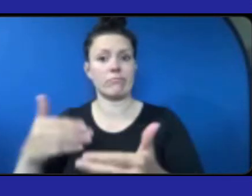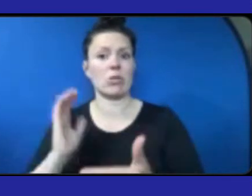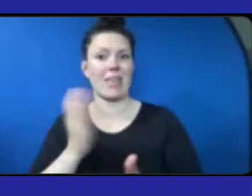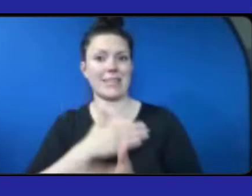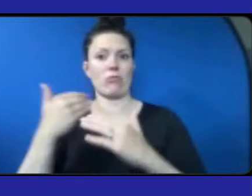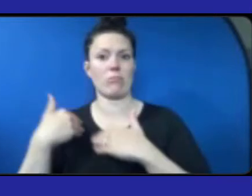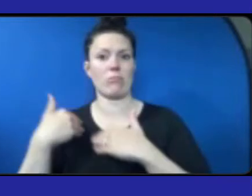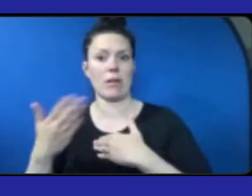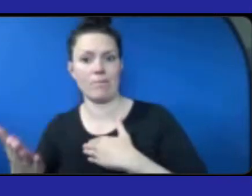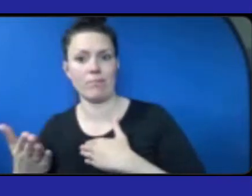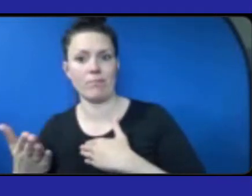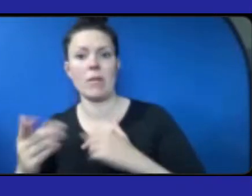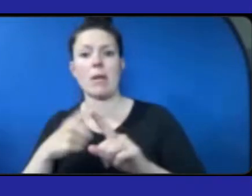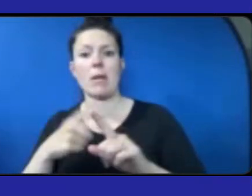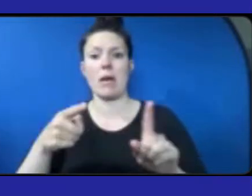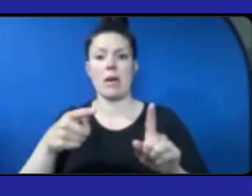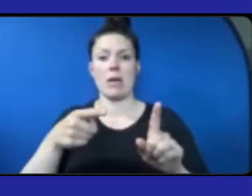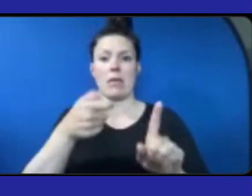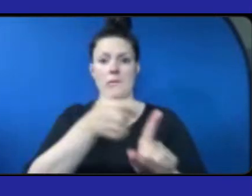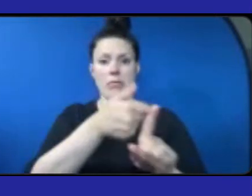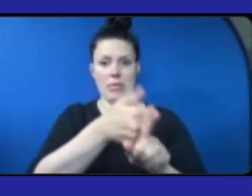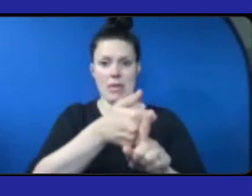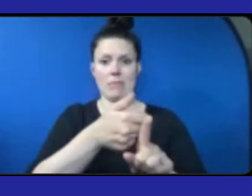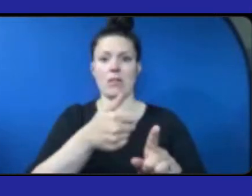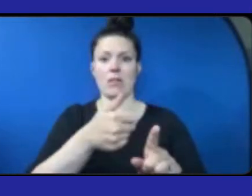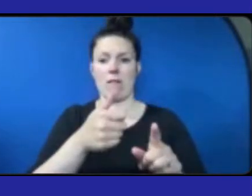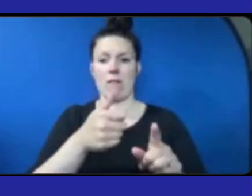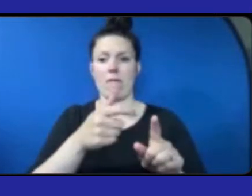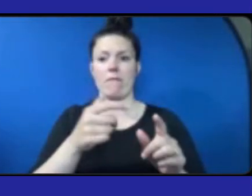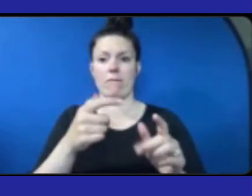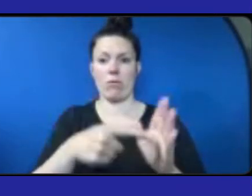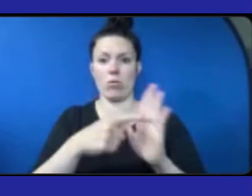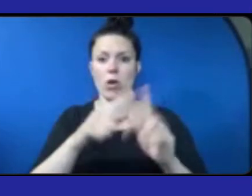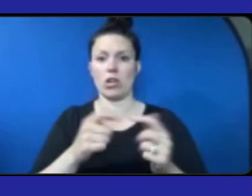are responsible end to end to provide all supplies.